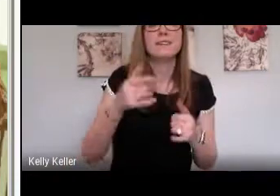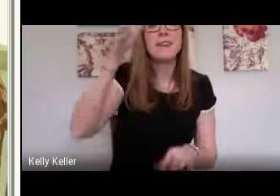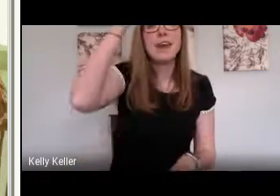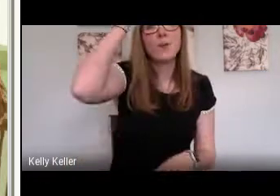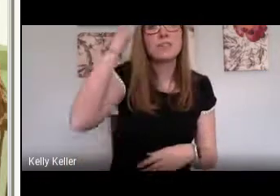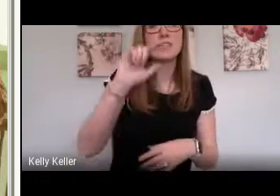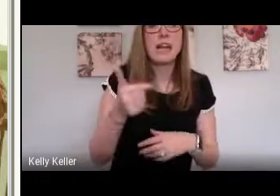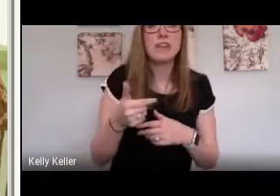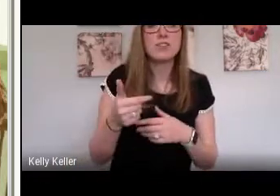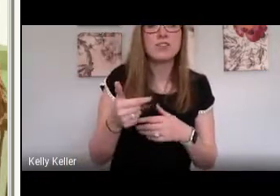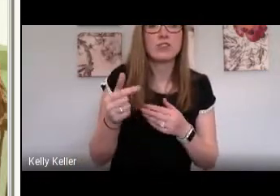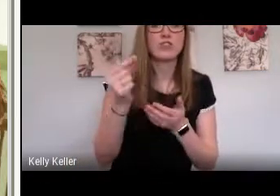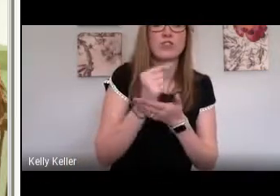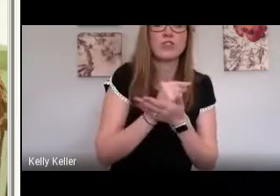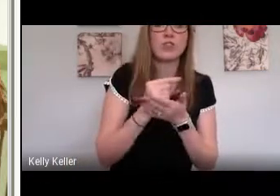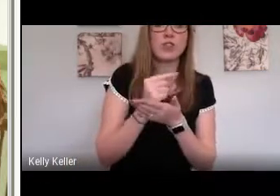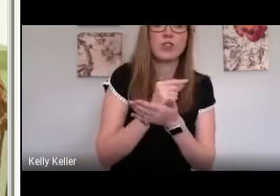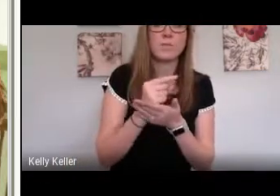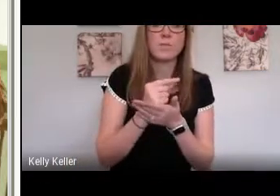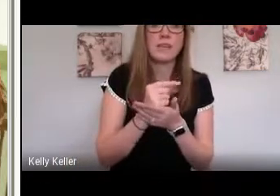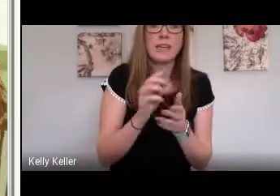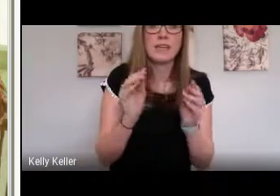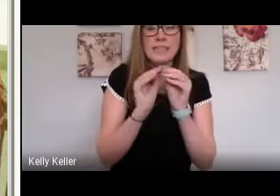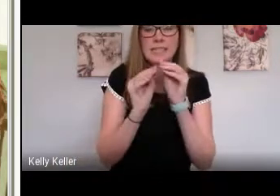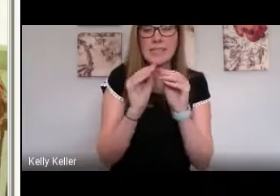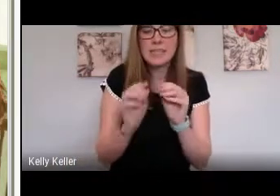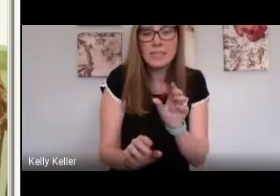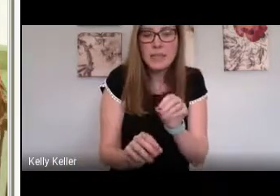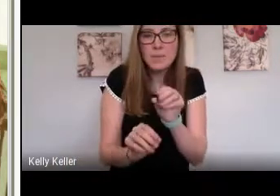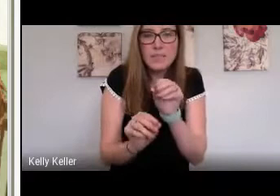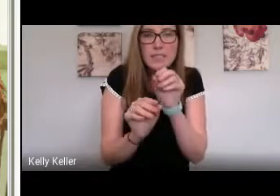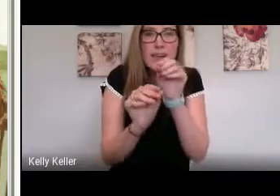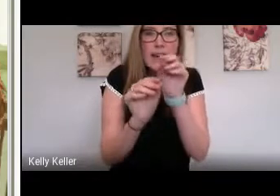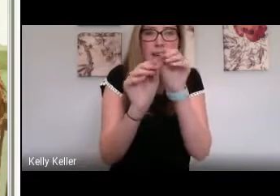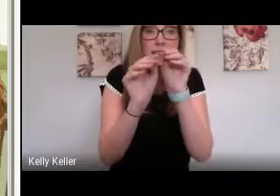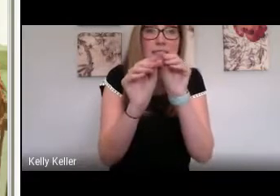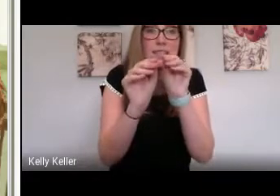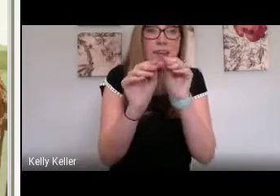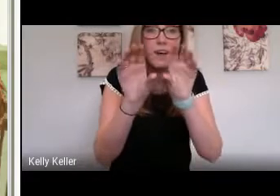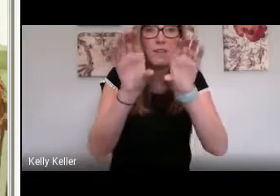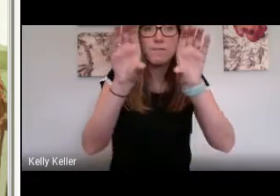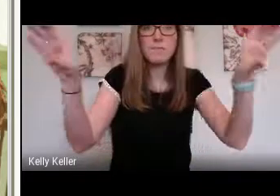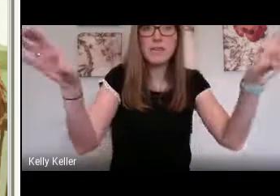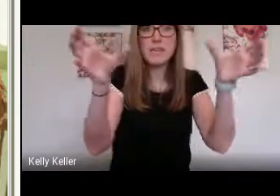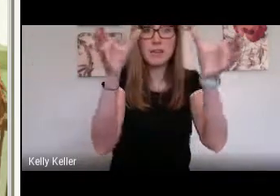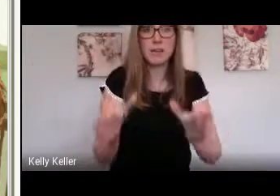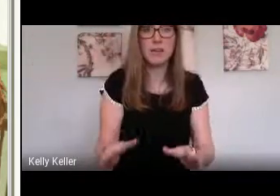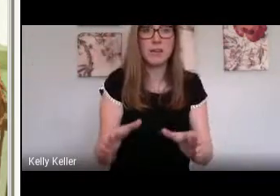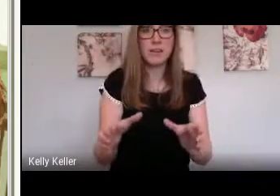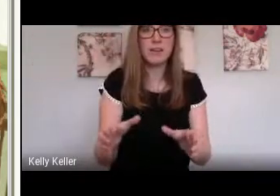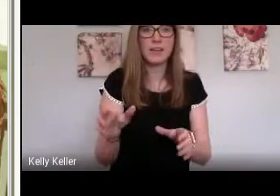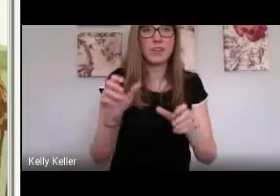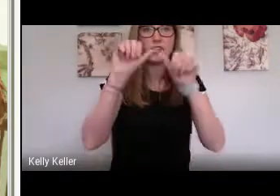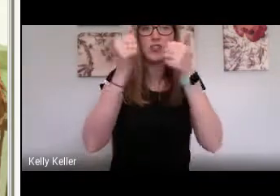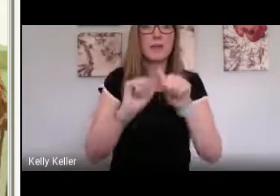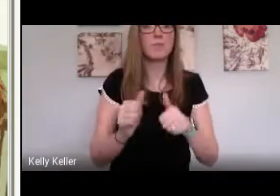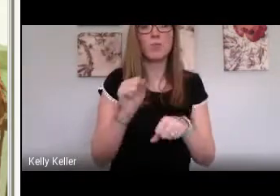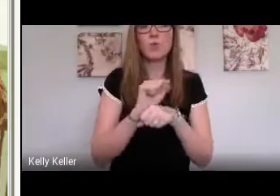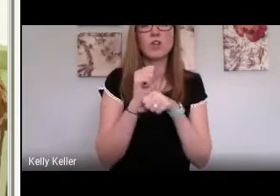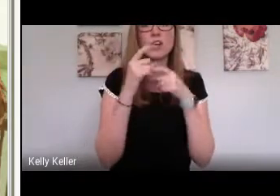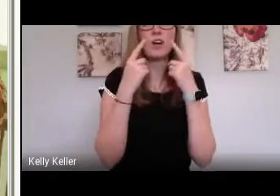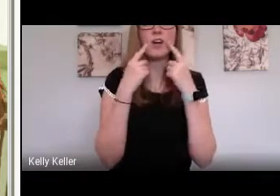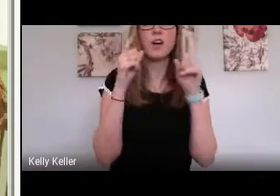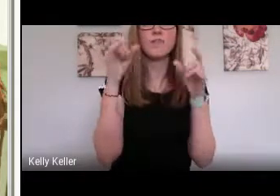now it's dad's turn to glue he seals up the size of me shaped